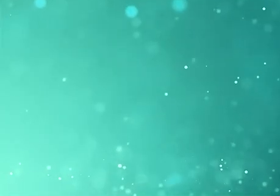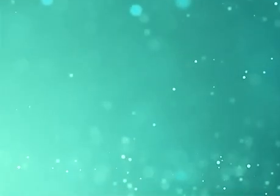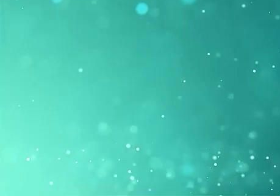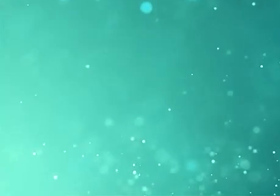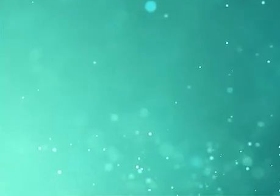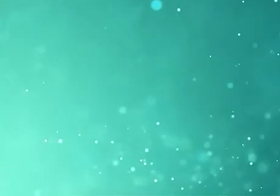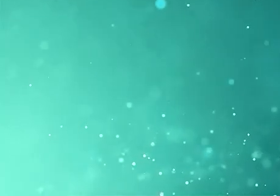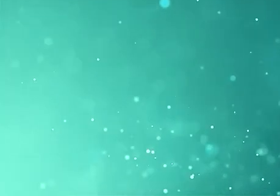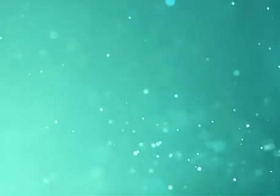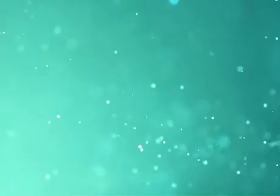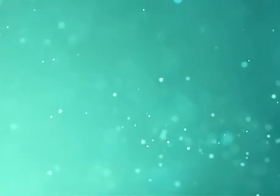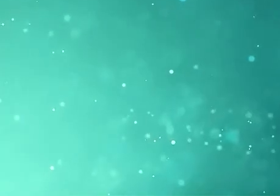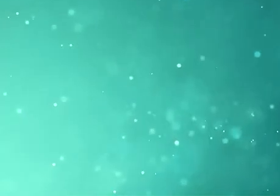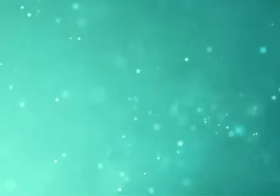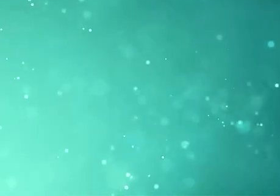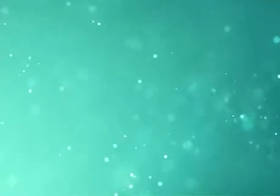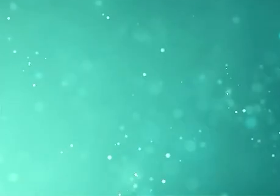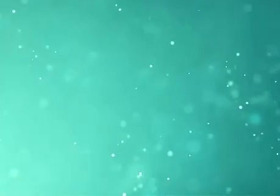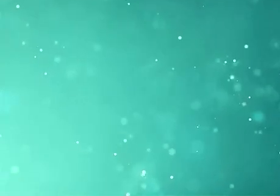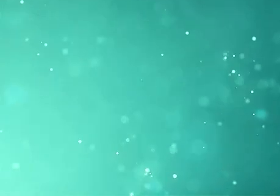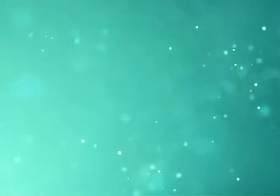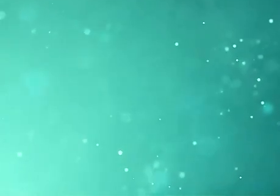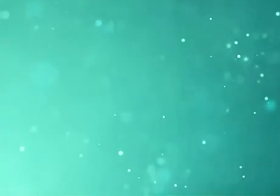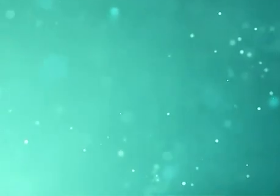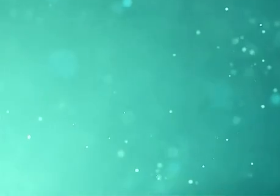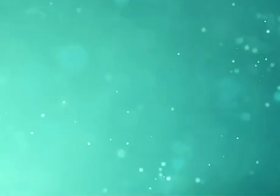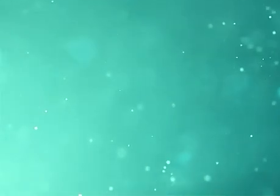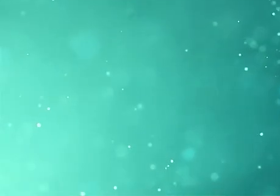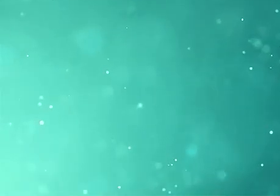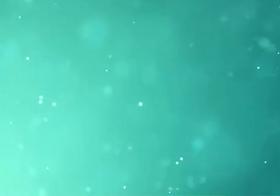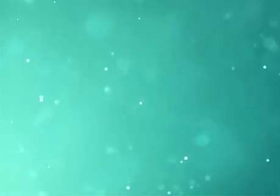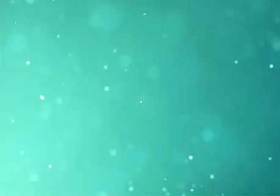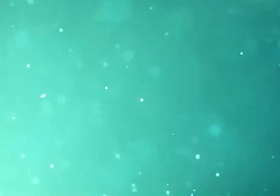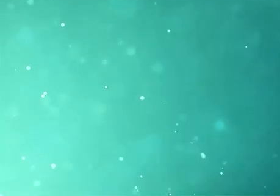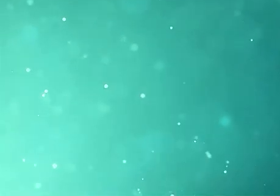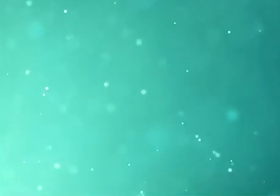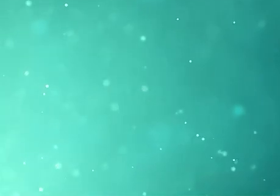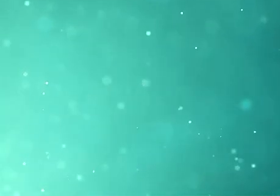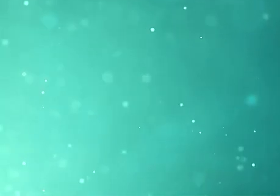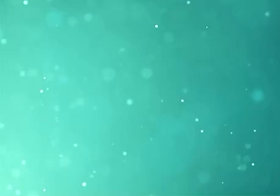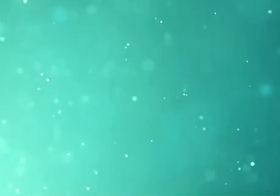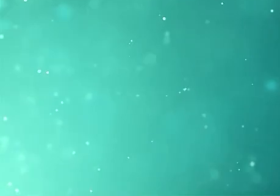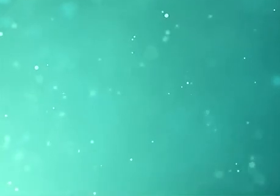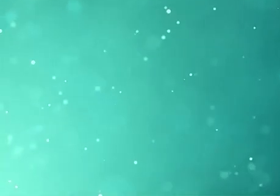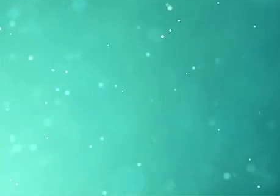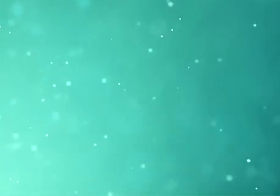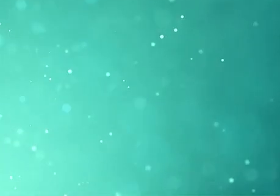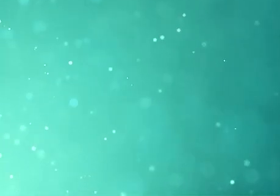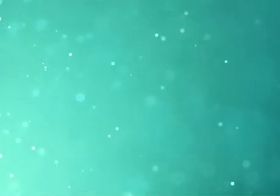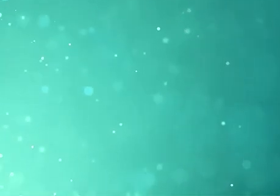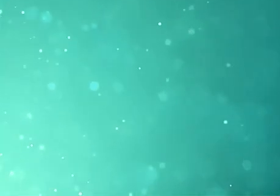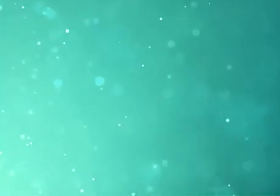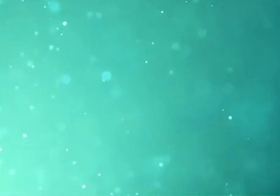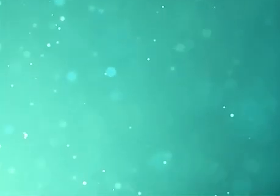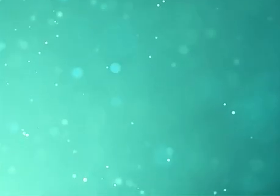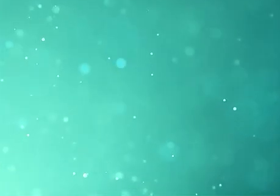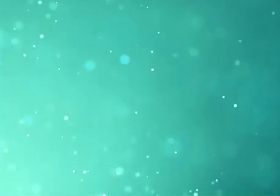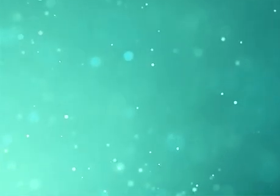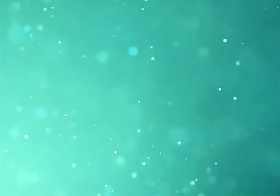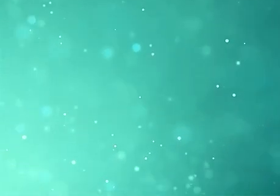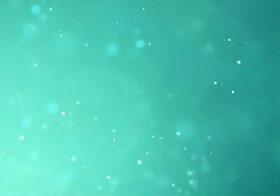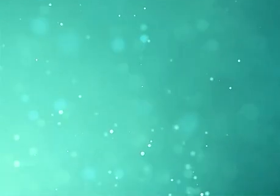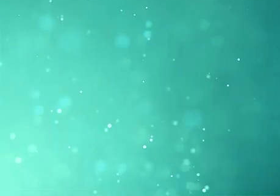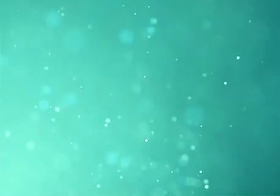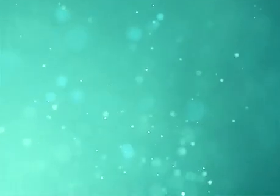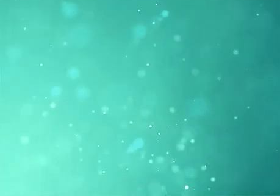individual's relationship with God. In the Imam's letter to Malik al-Ashtar, this is summed up in the command, be just